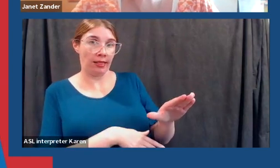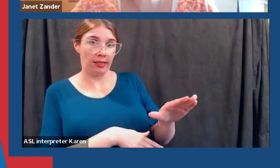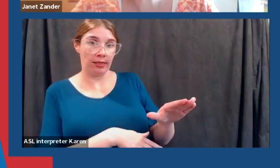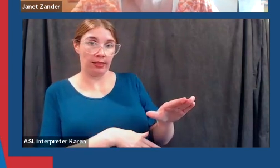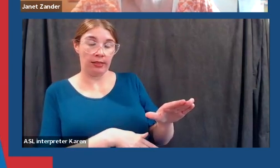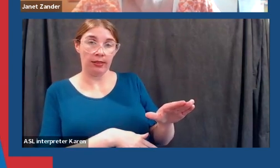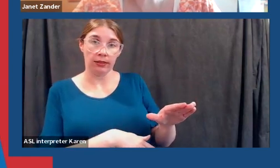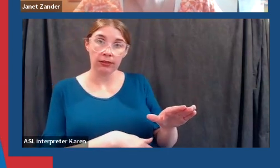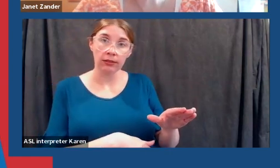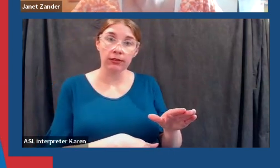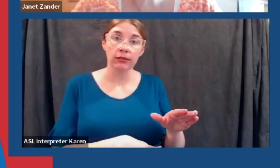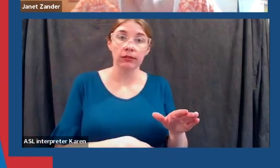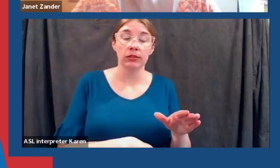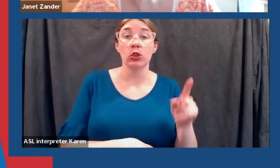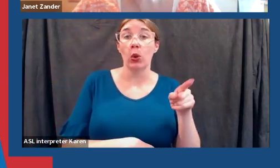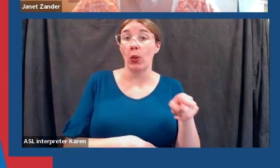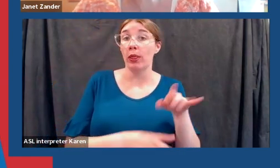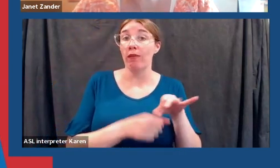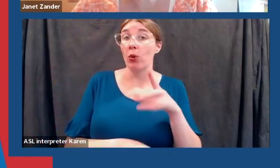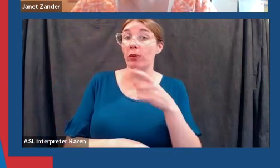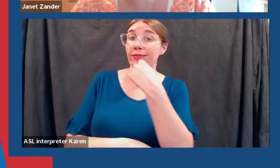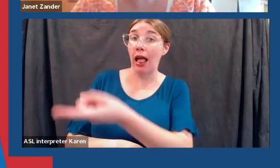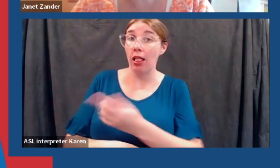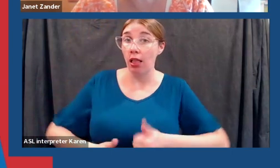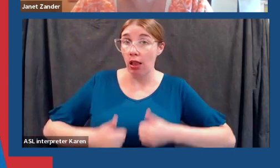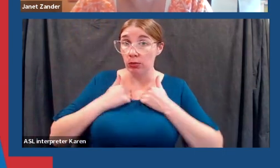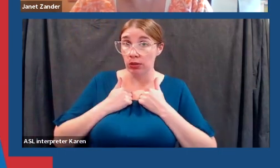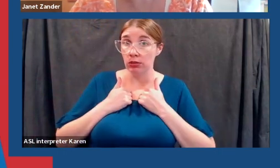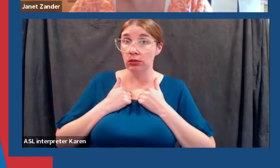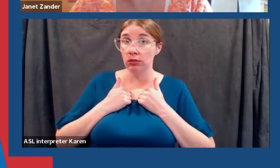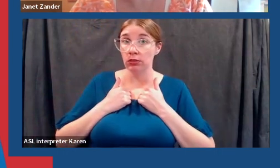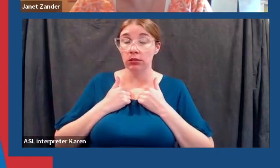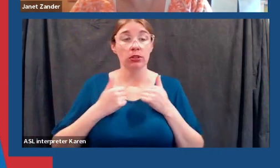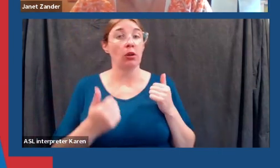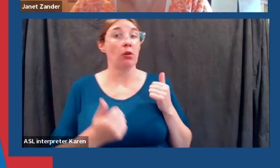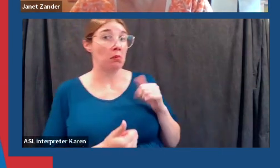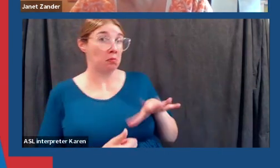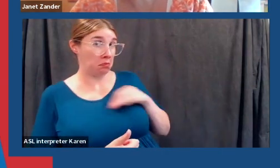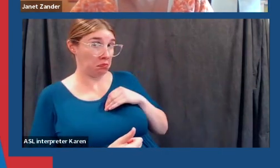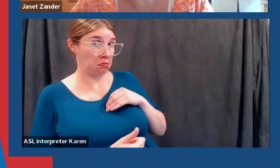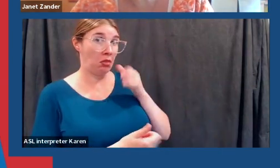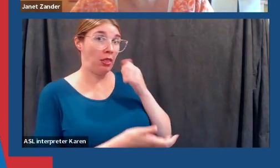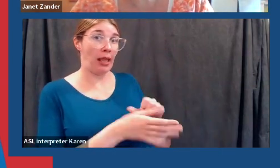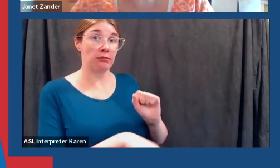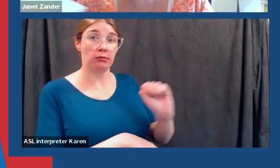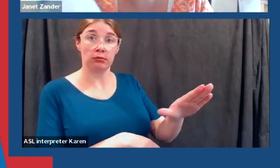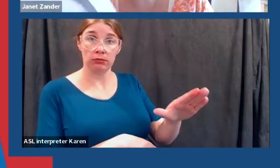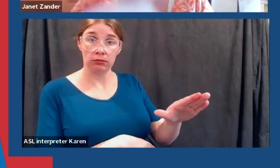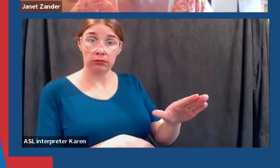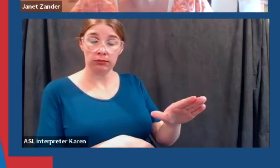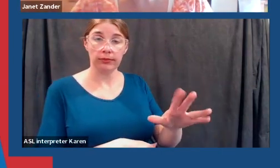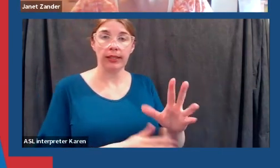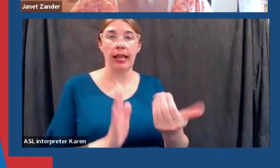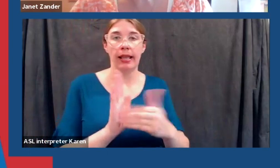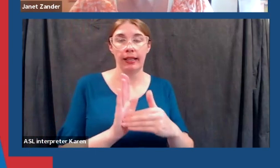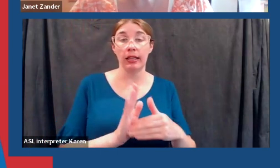address is specified by the voter. We didn't talk a lot about this, but when voter has to reside in a location for